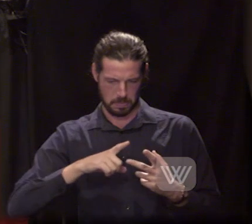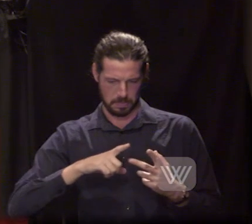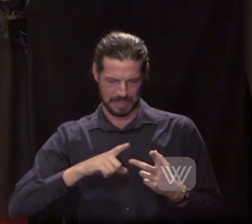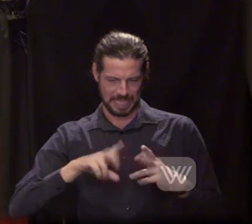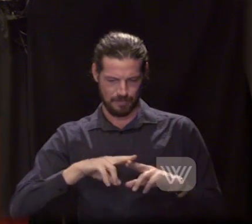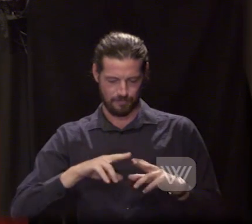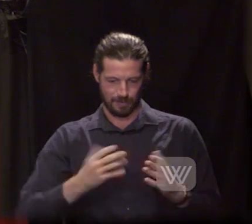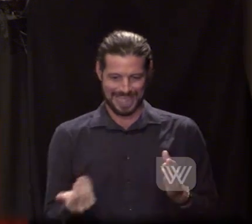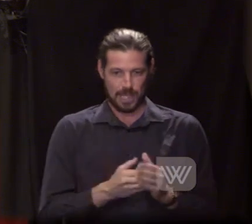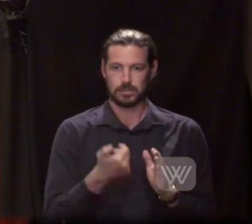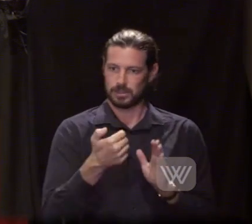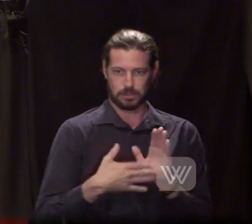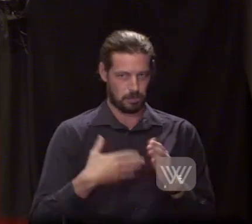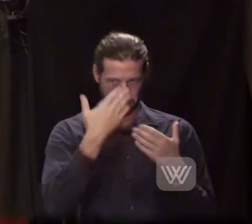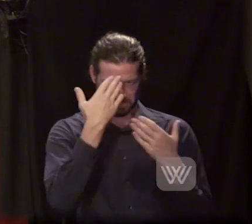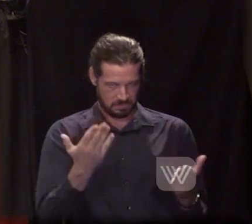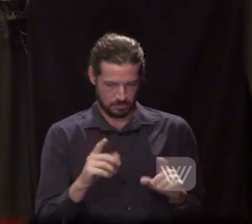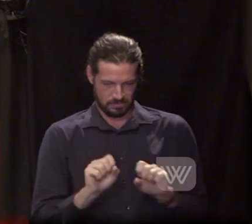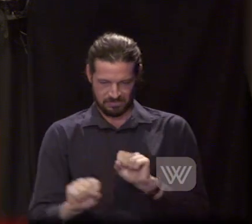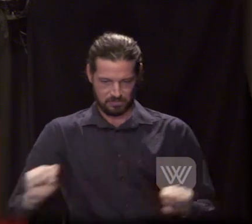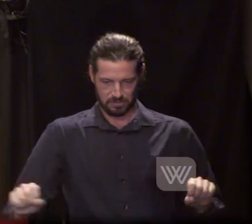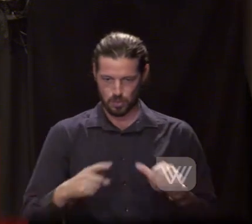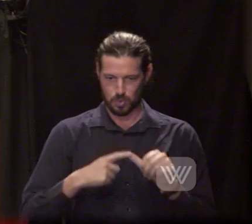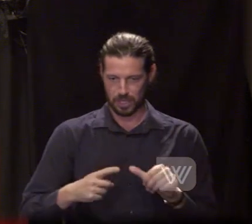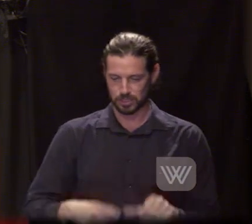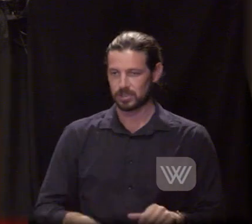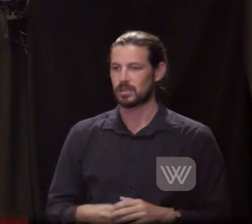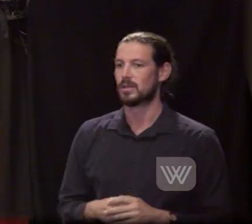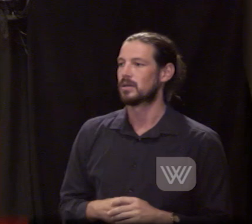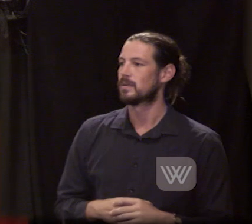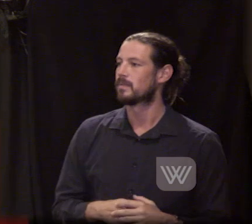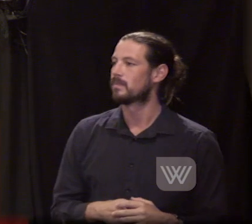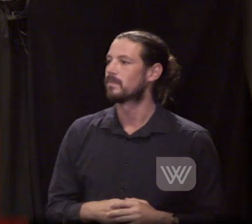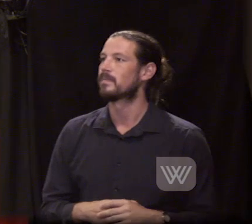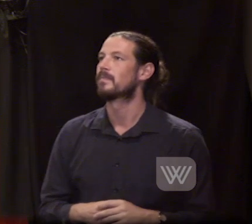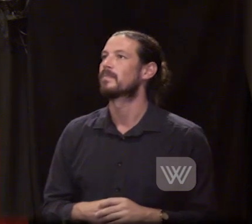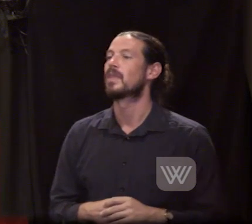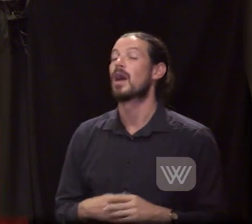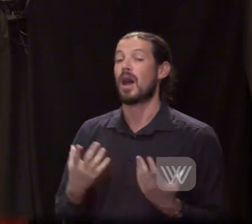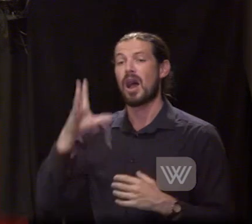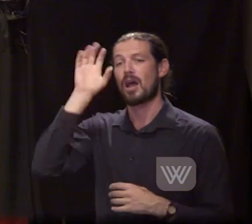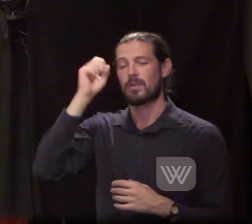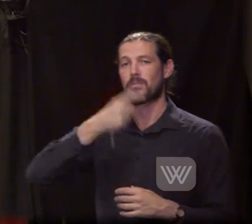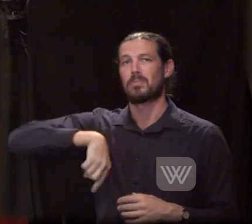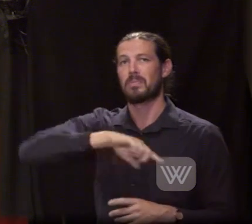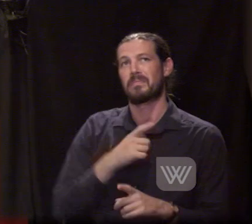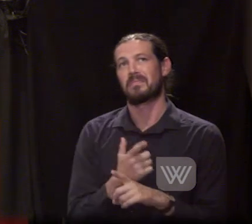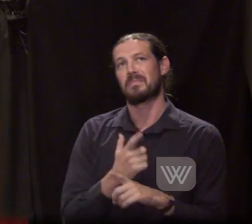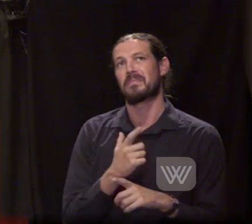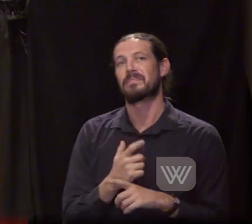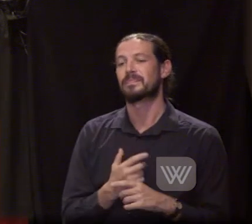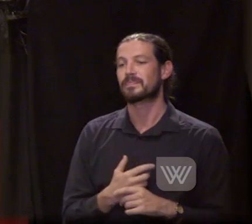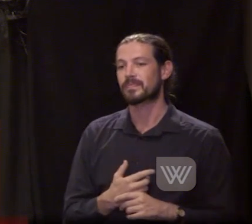we've talked since then. We said, if you had to go, or even we talked during the mission, we said, what if we got to 8